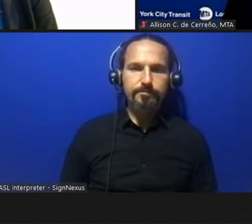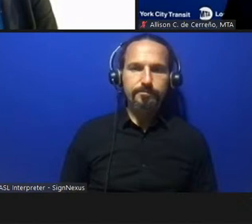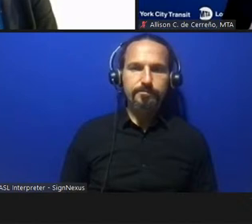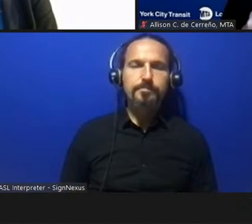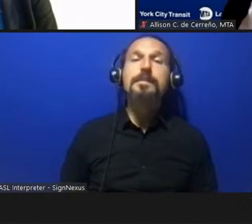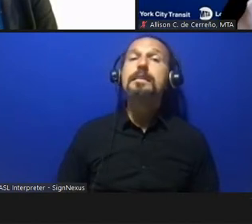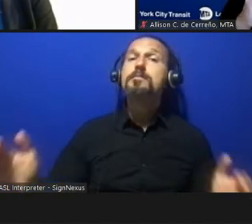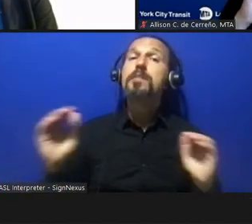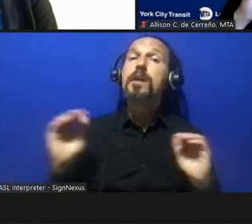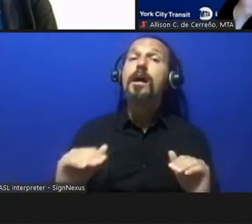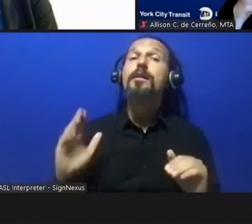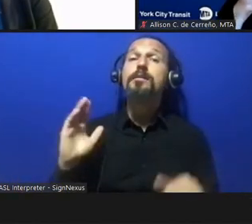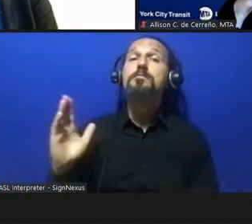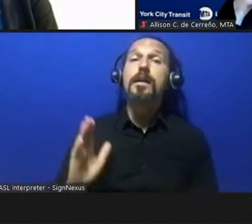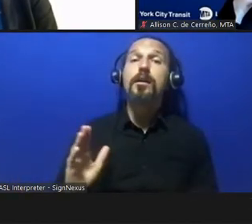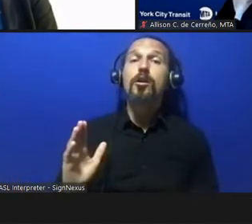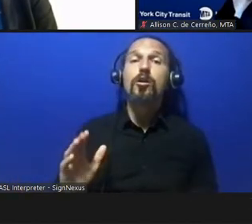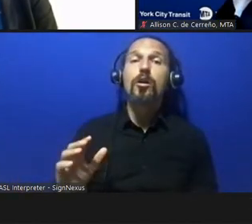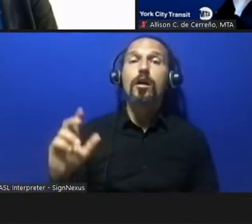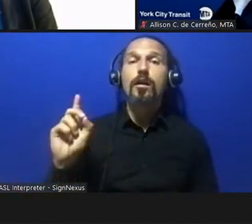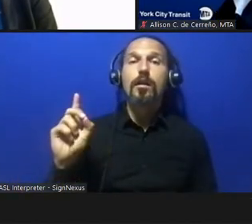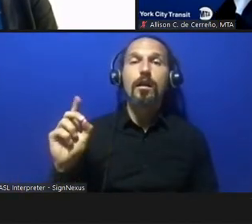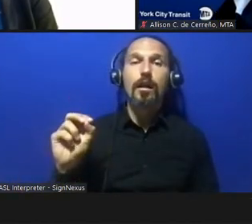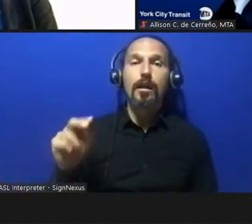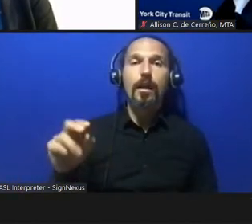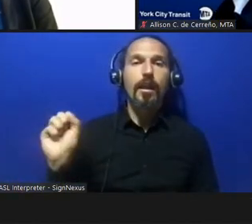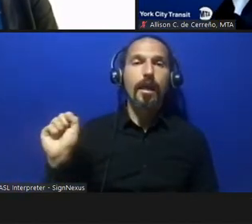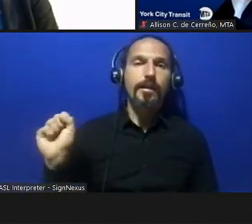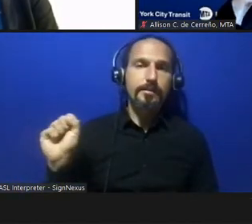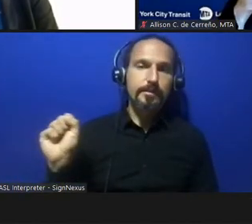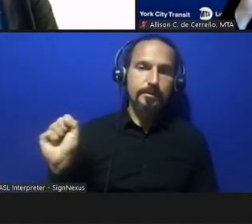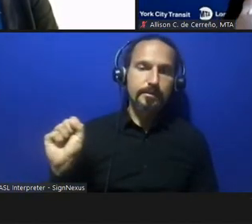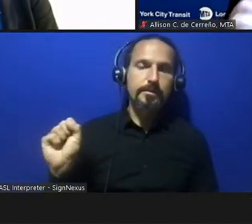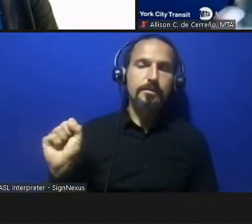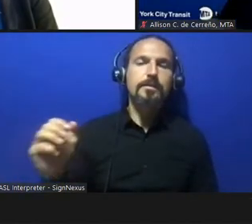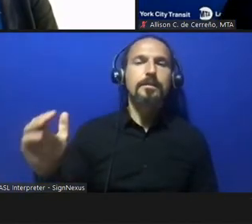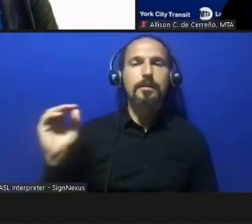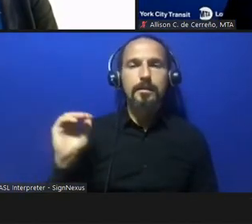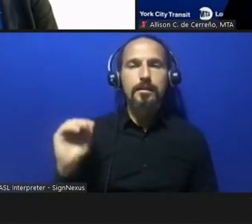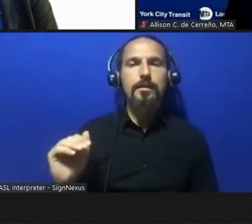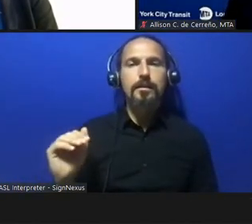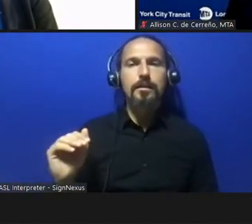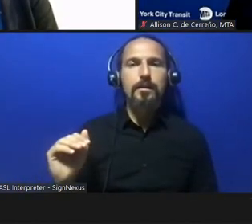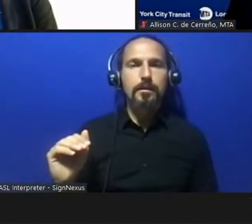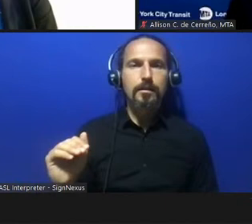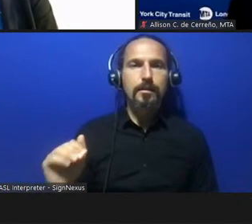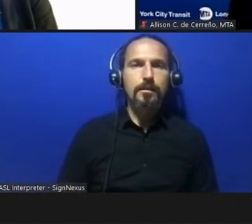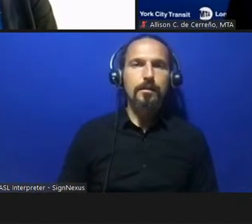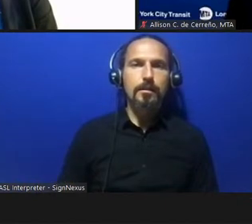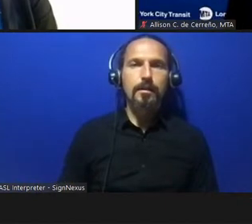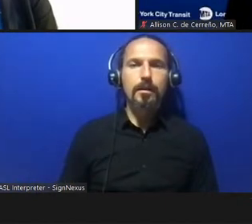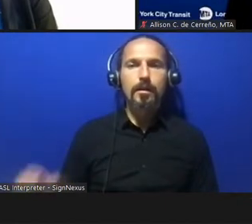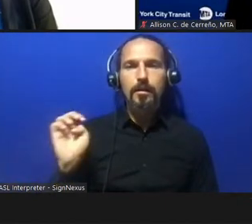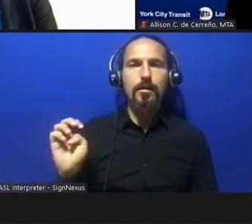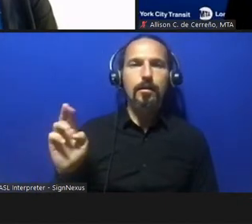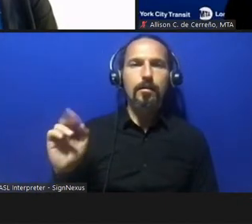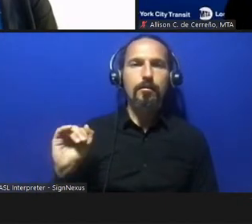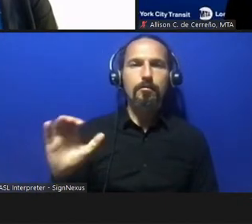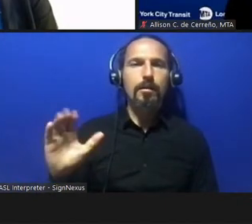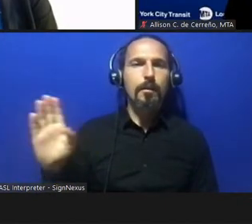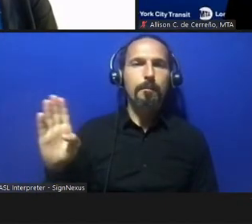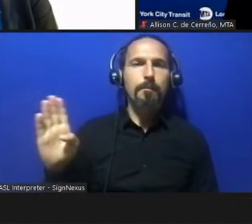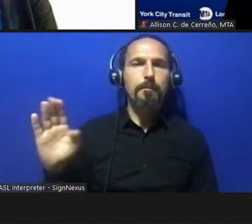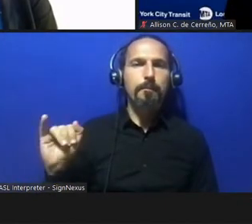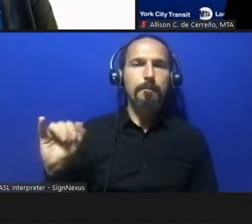our next speaker is don s followed by eric bischoff